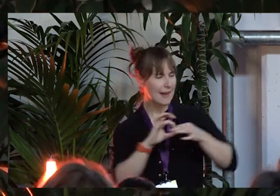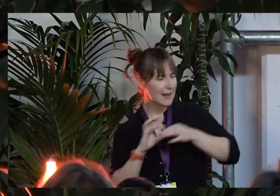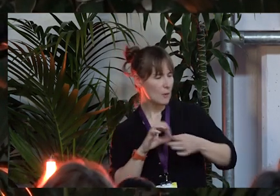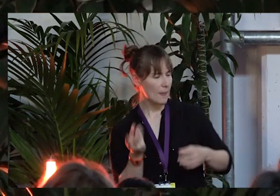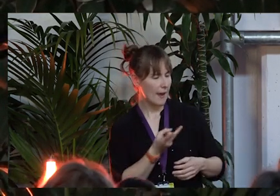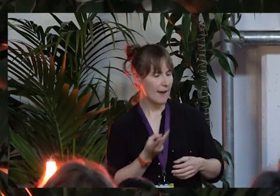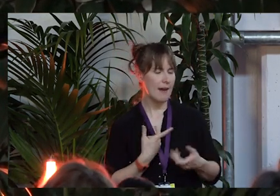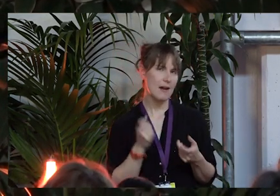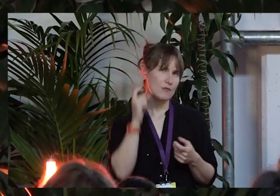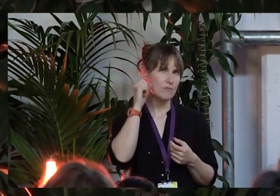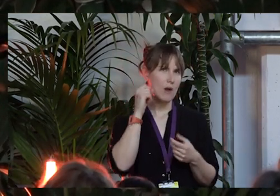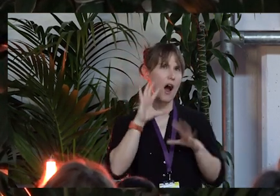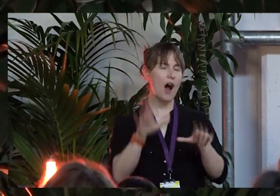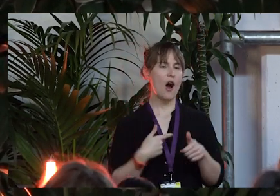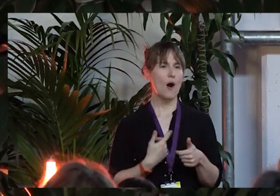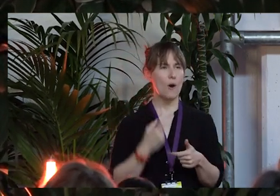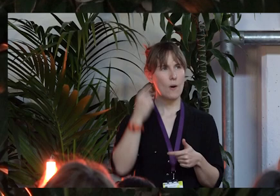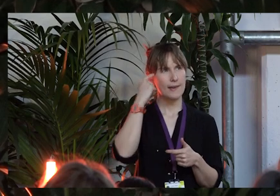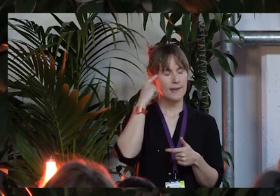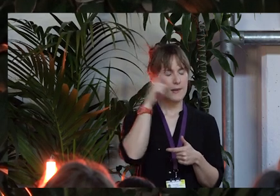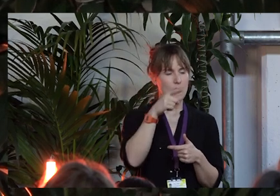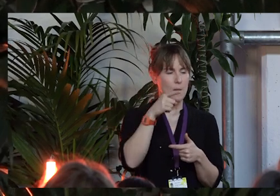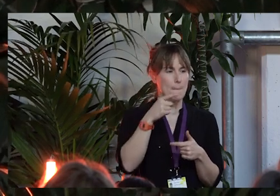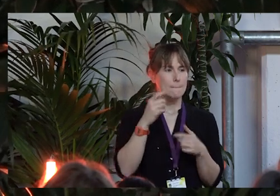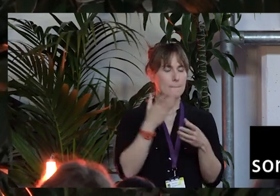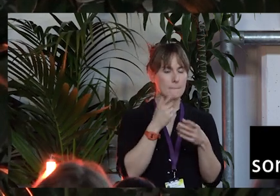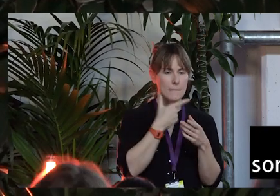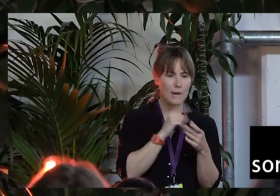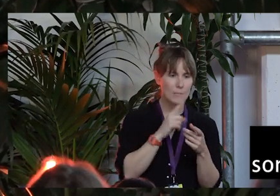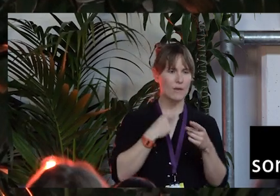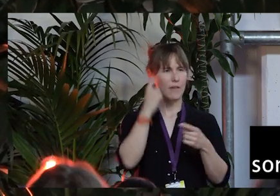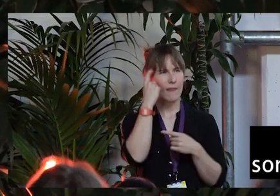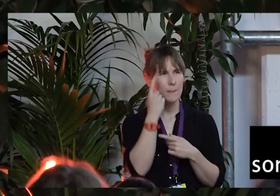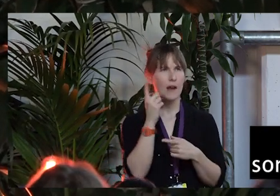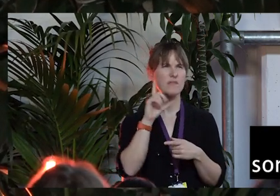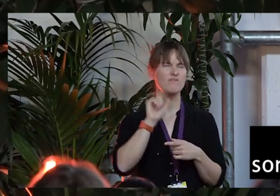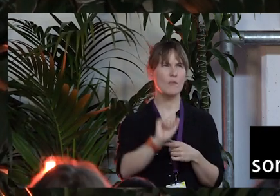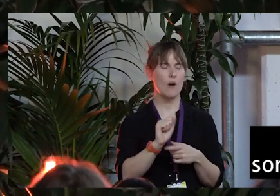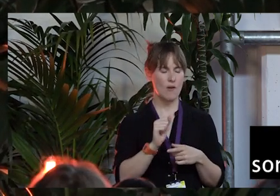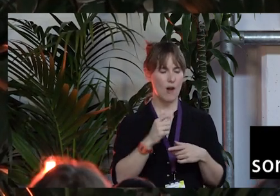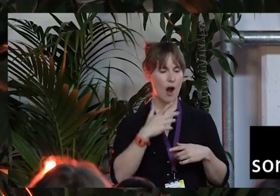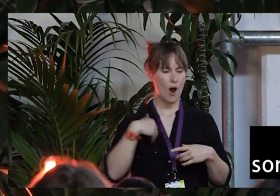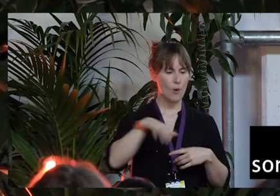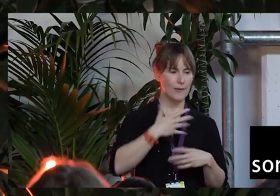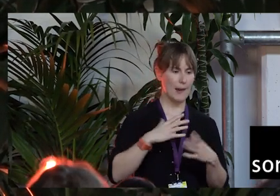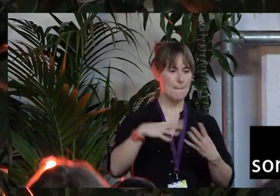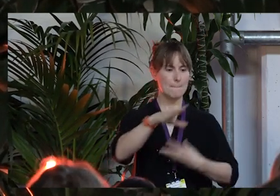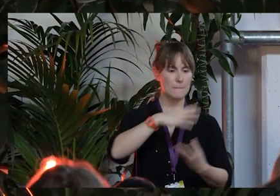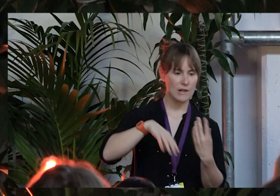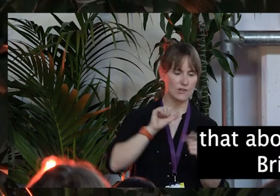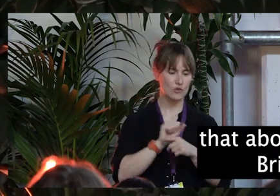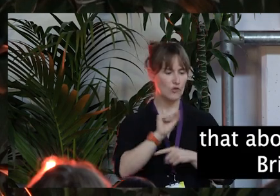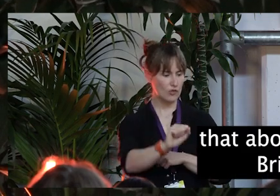think, to understand why we're a multicultural nation. And we found out with some research and development with an